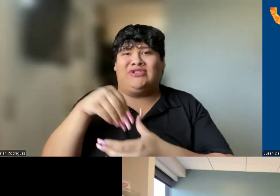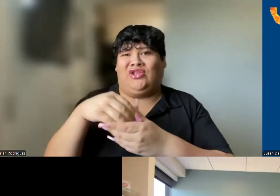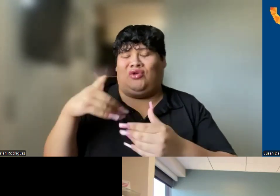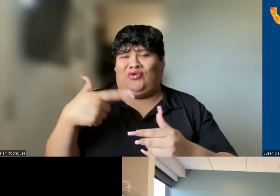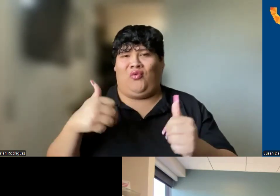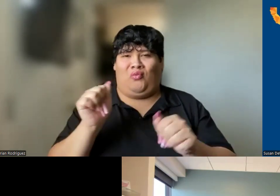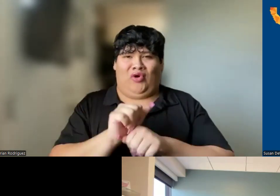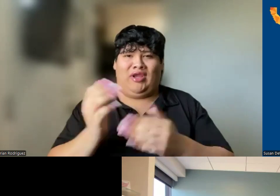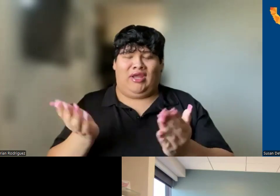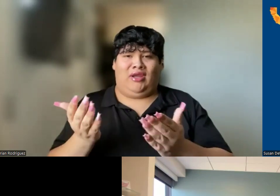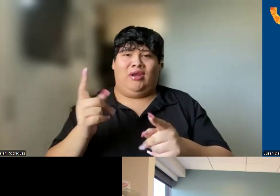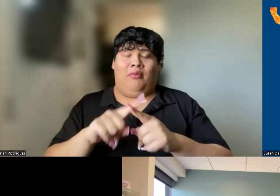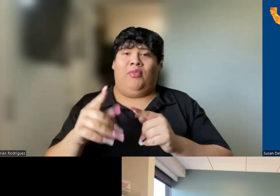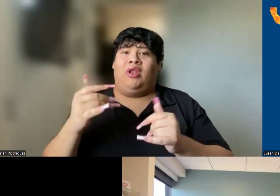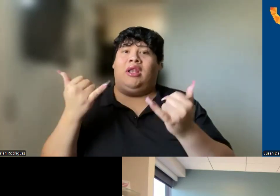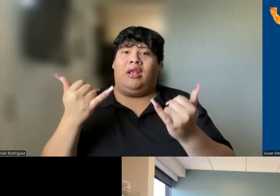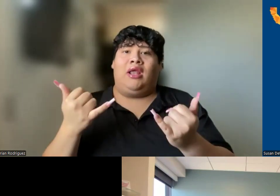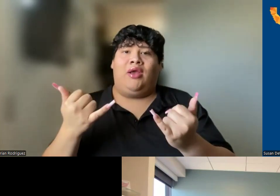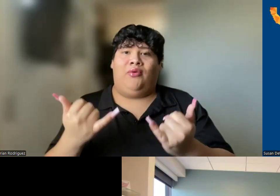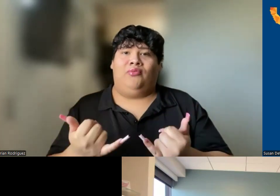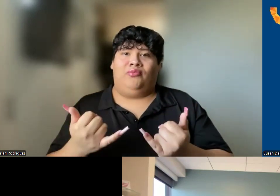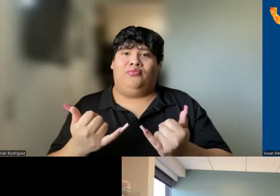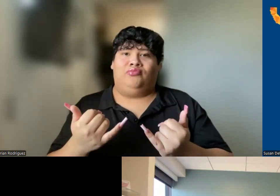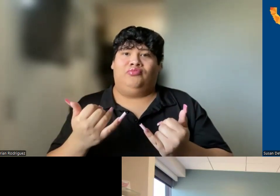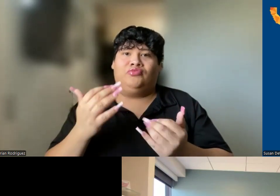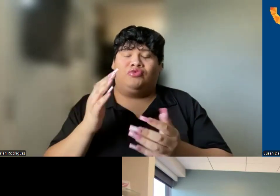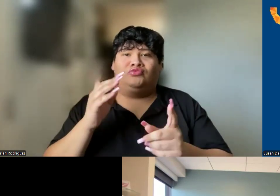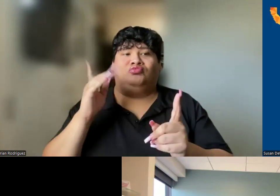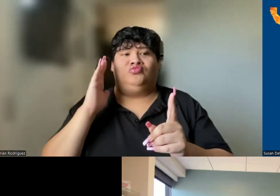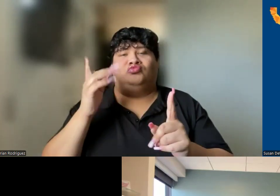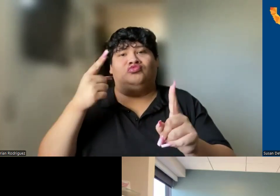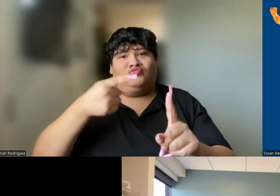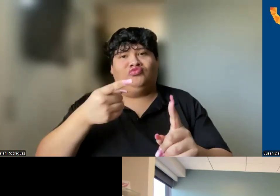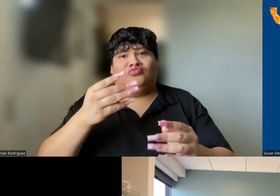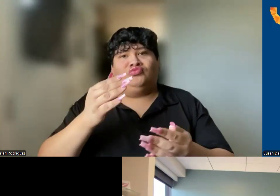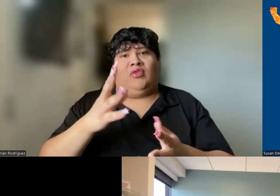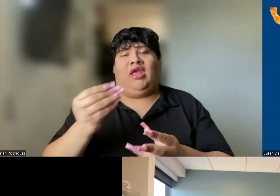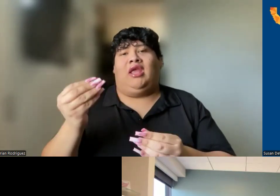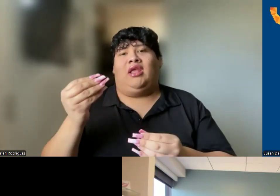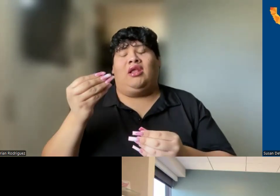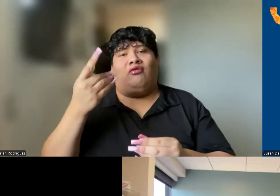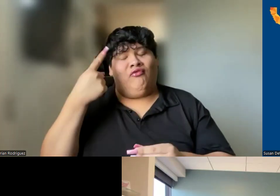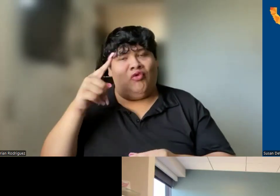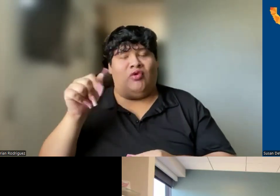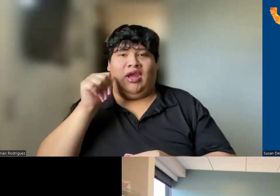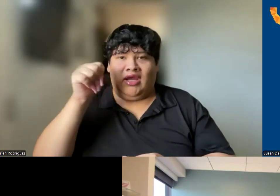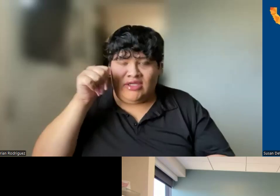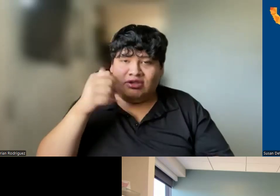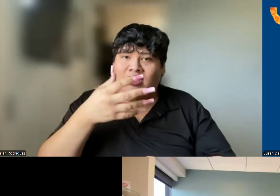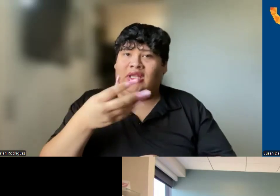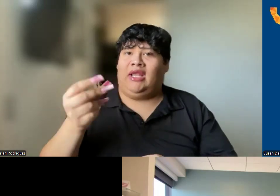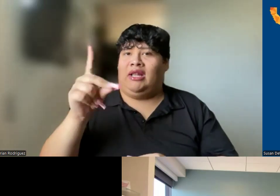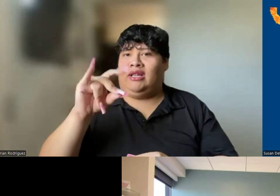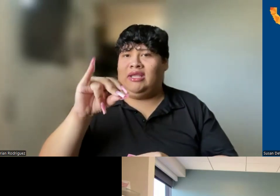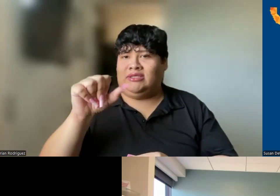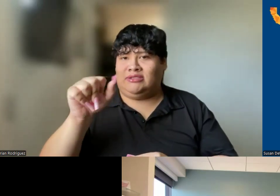also those are definitely trend areas for the aging and disability networks. So we welcome